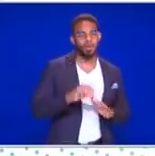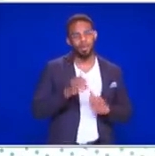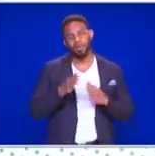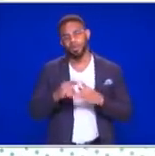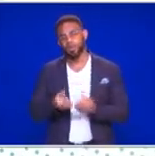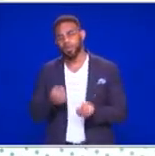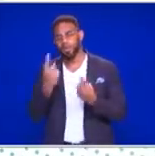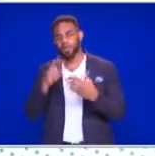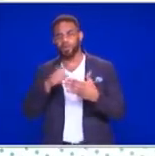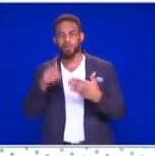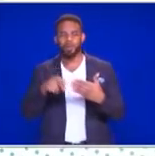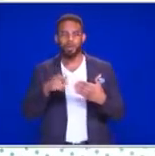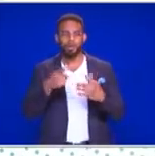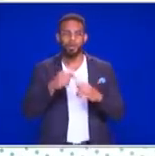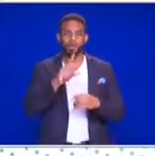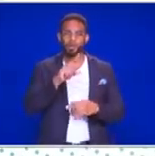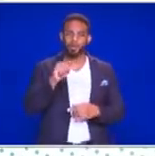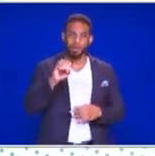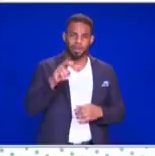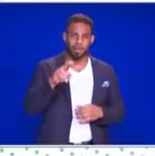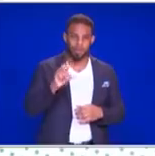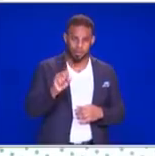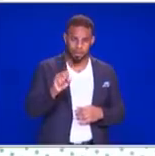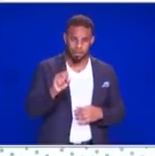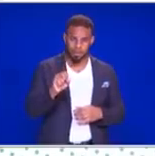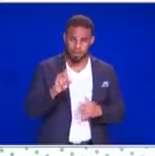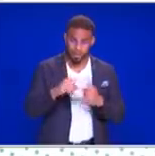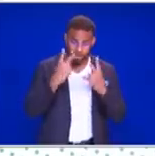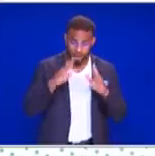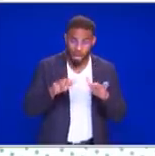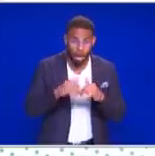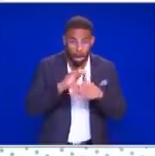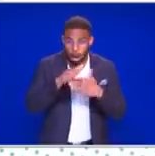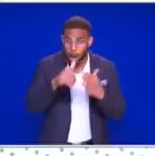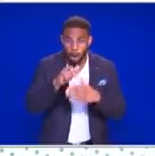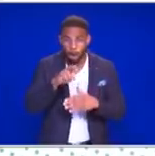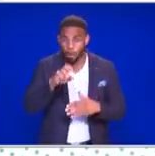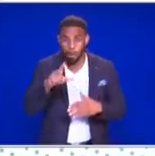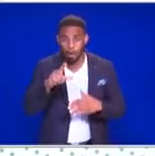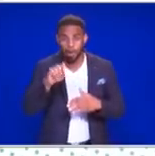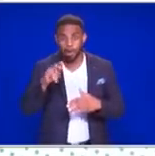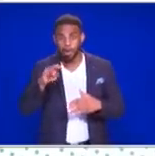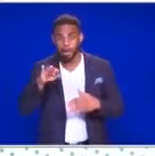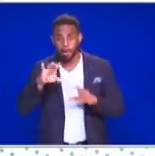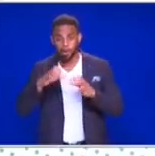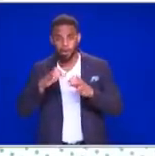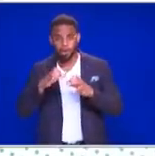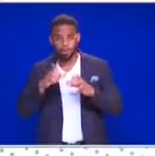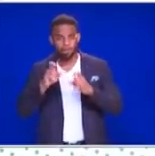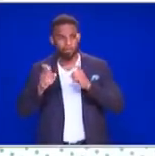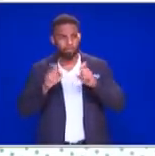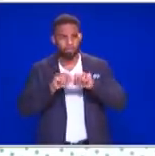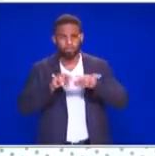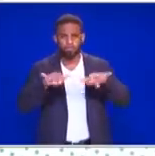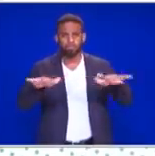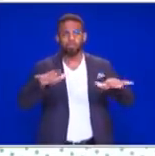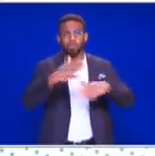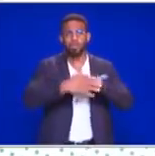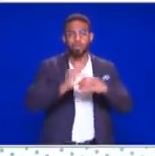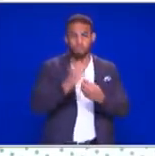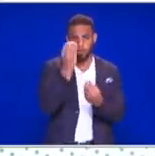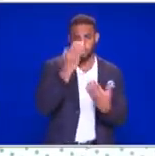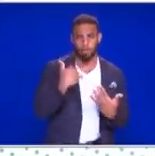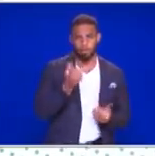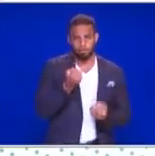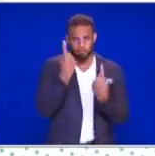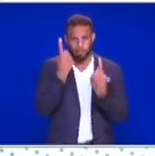Another way to understand the results from the 2020 census is to see how all racial and ethnic groups are distributed across the country to inform